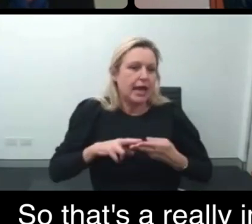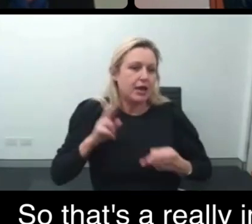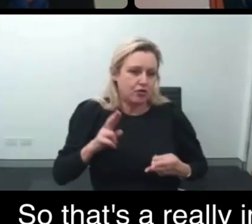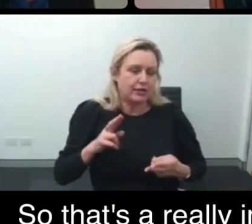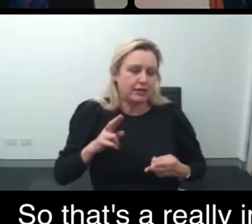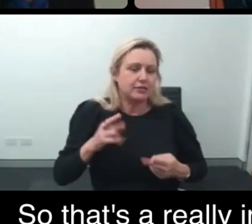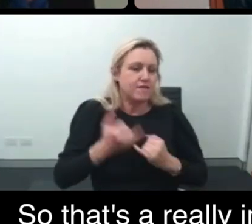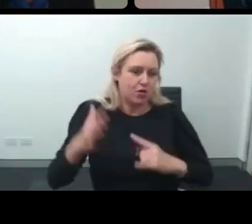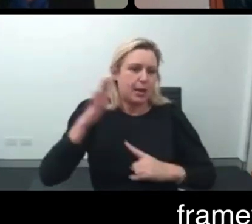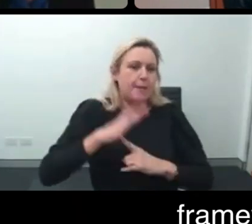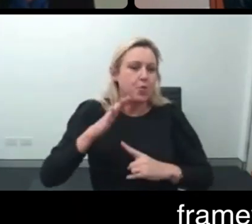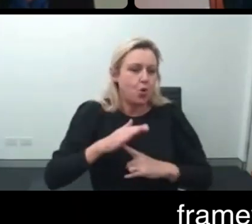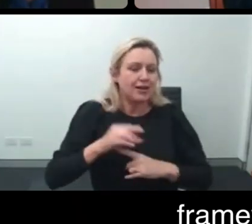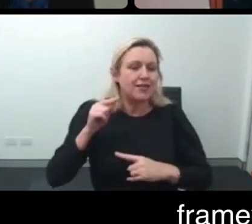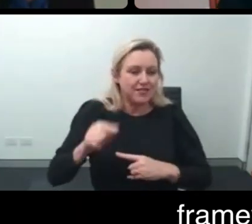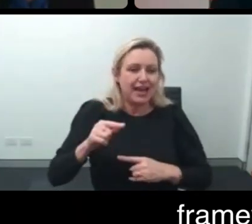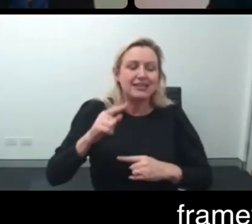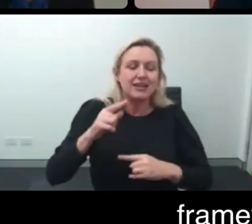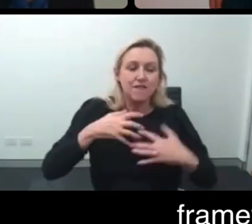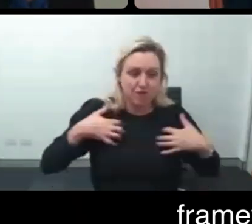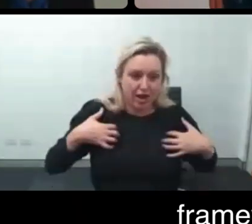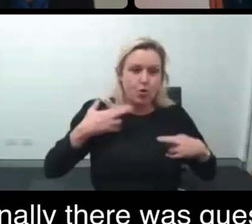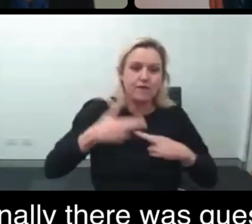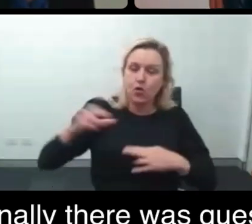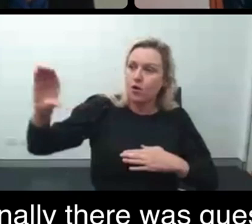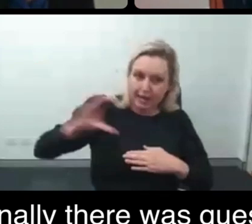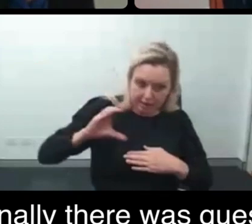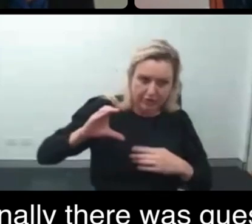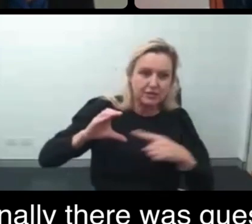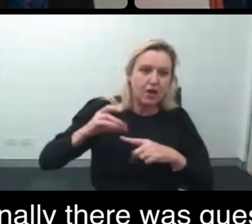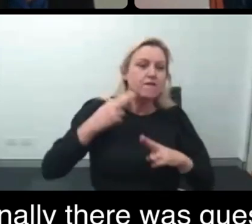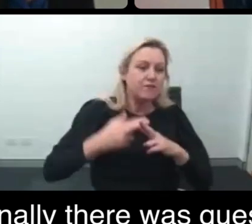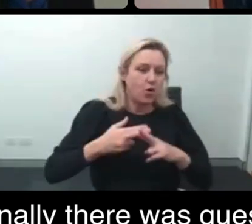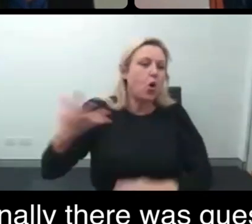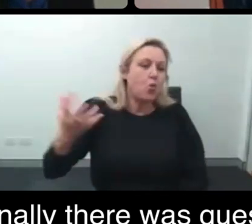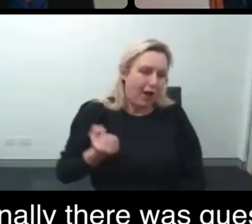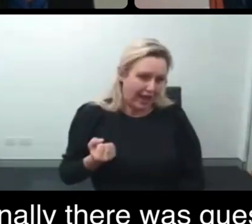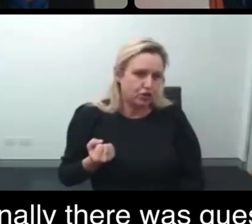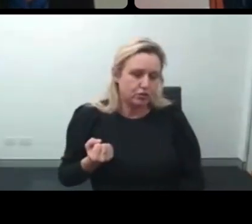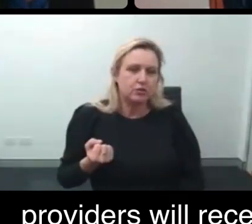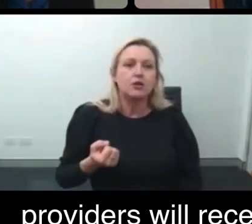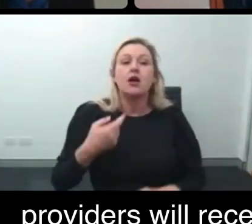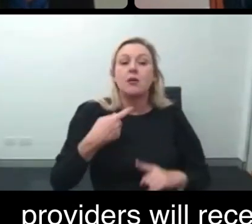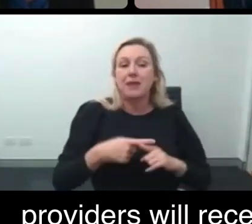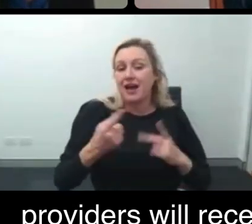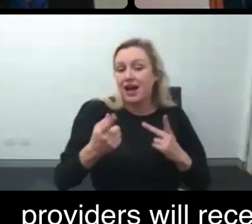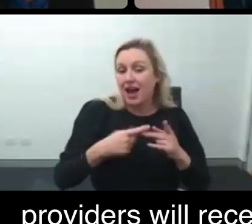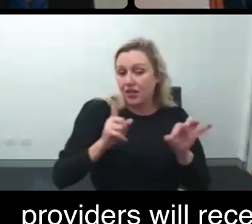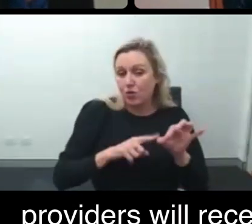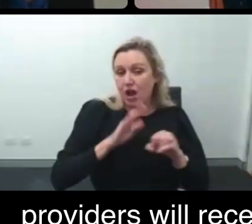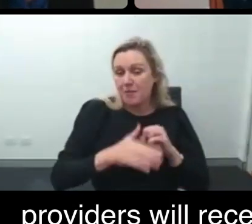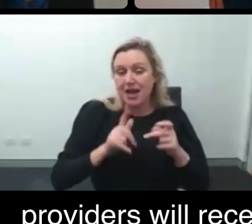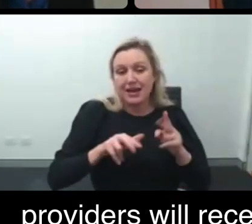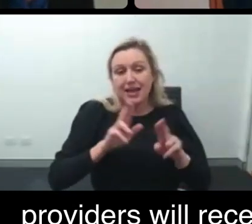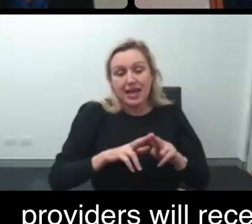important element of the framework there. Finally, there was questions about whether or not providers